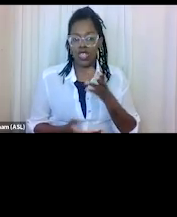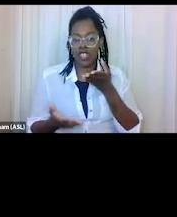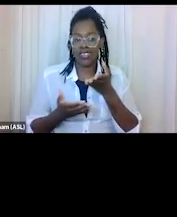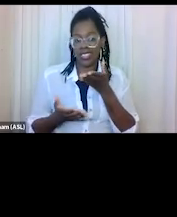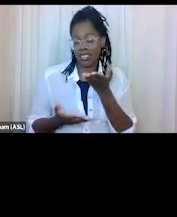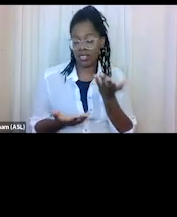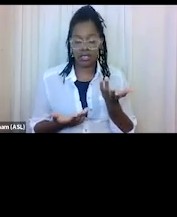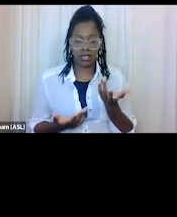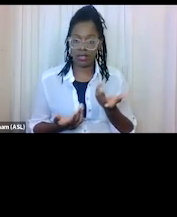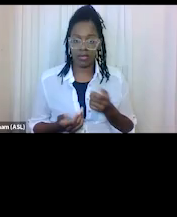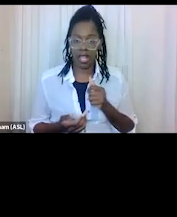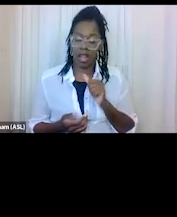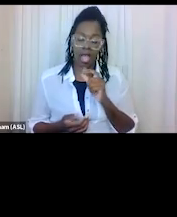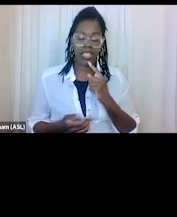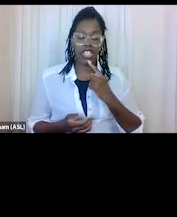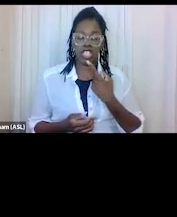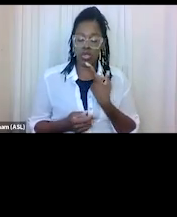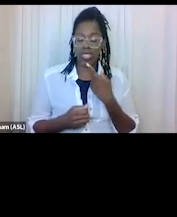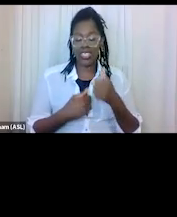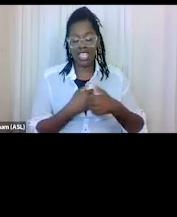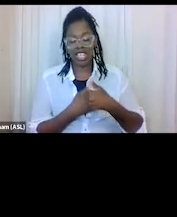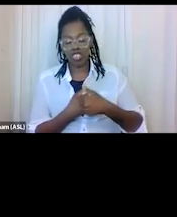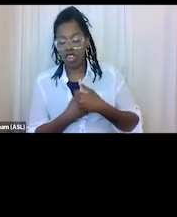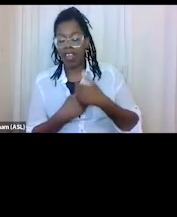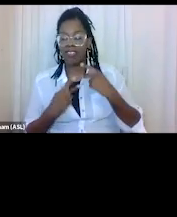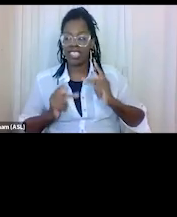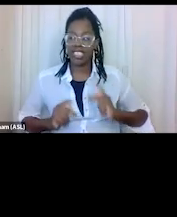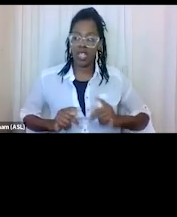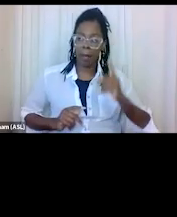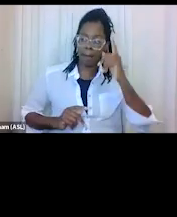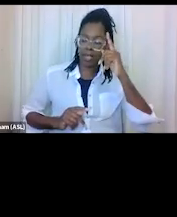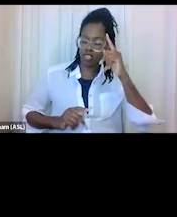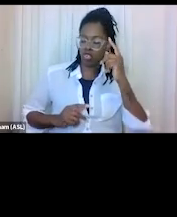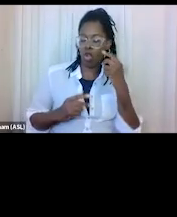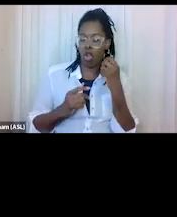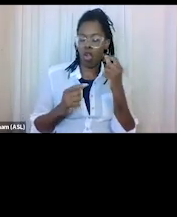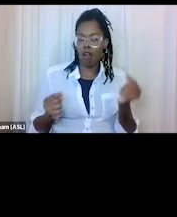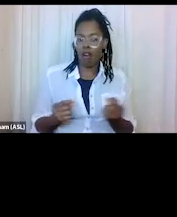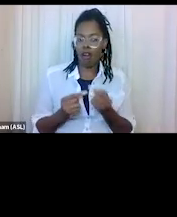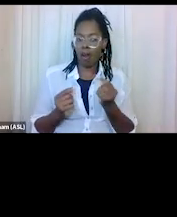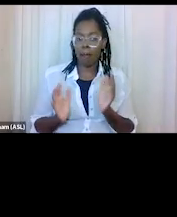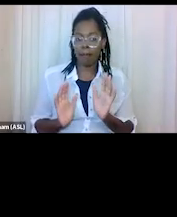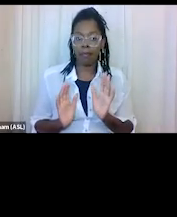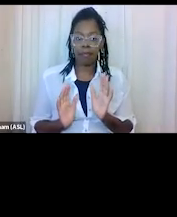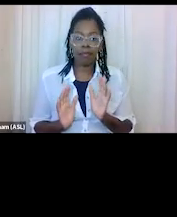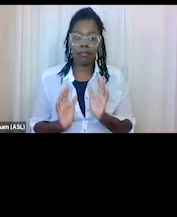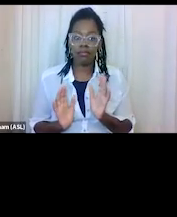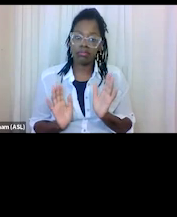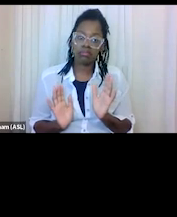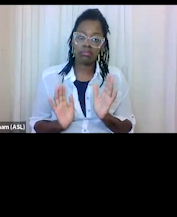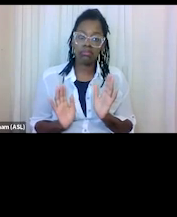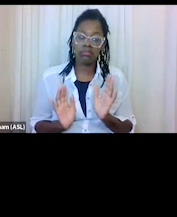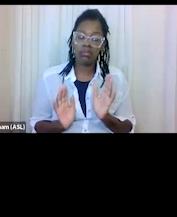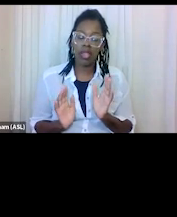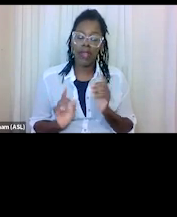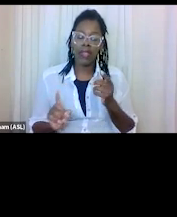not in serious danger of physical or mental harm and are the alleged victim of incest or child abuse. So the goal of this law